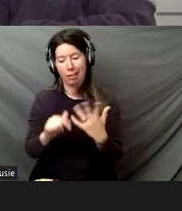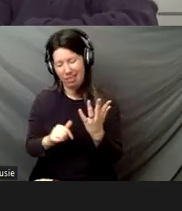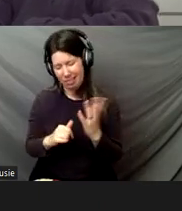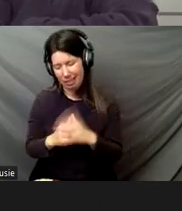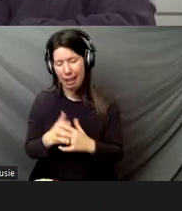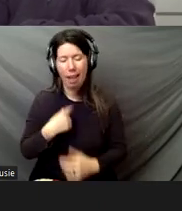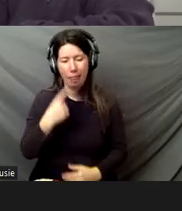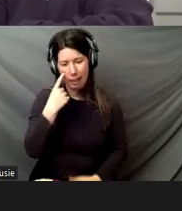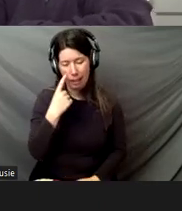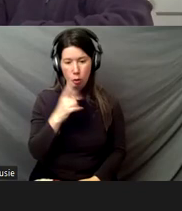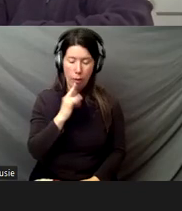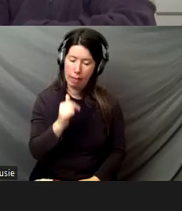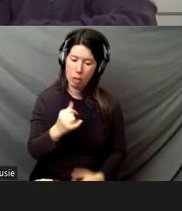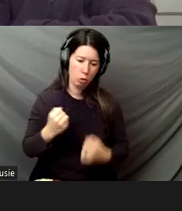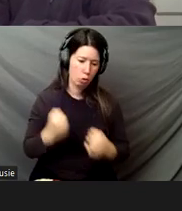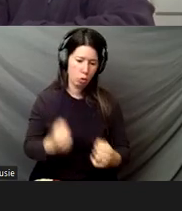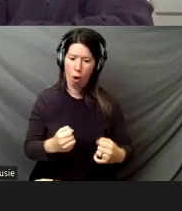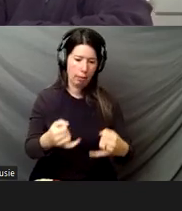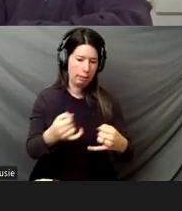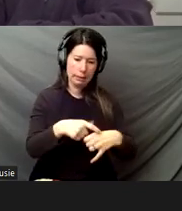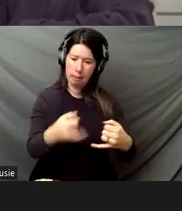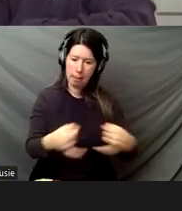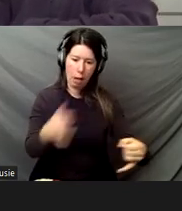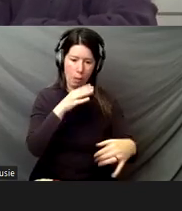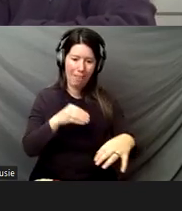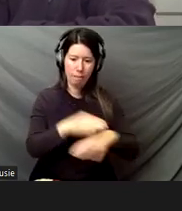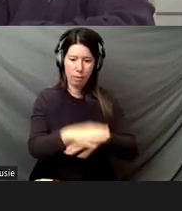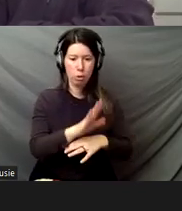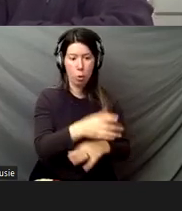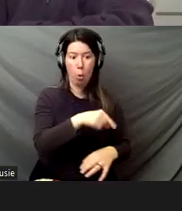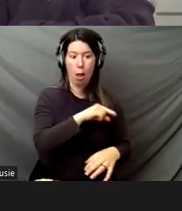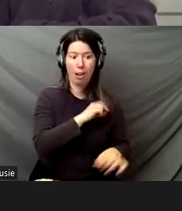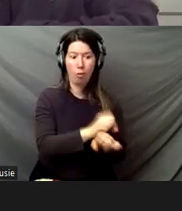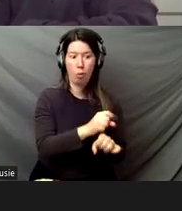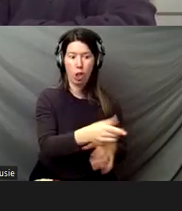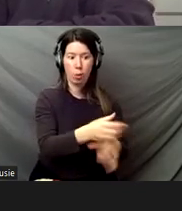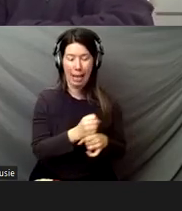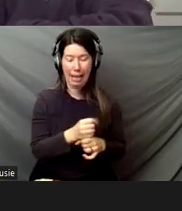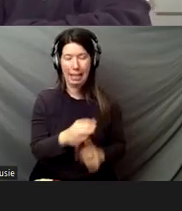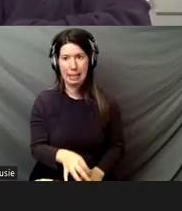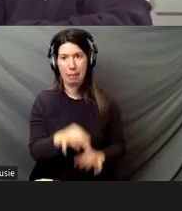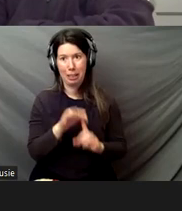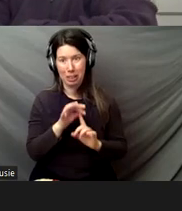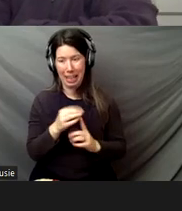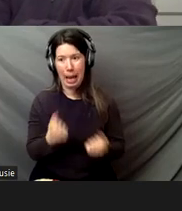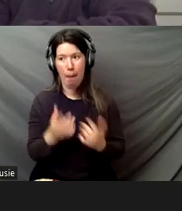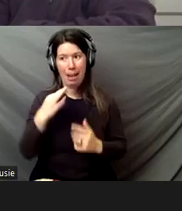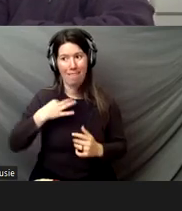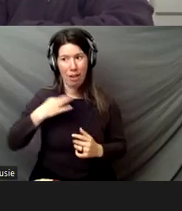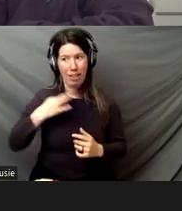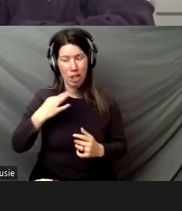think really firm deadlines are going to influence the quality of the work that you receive, especially depending on how many volunteers you have on this body. So